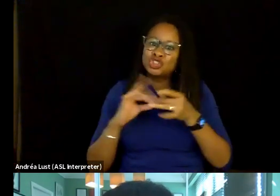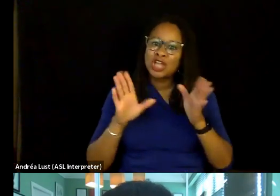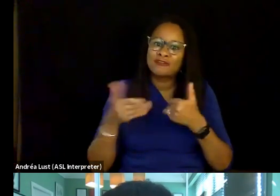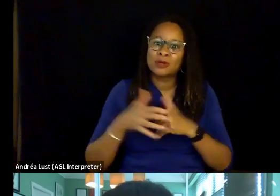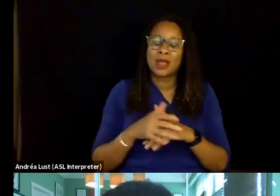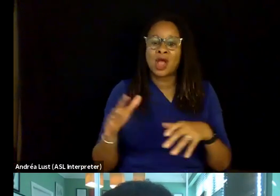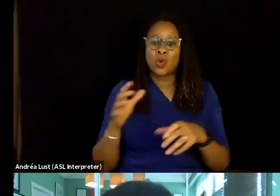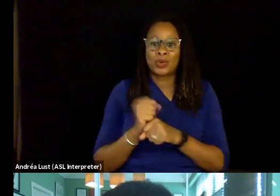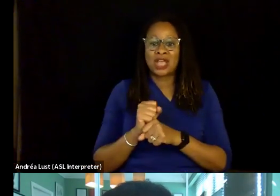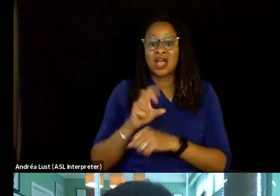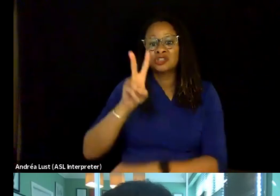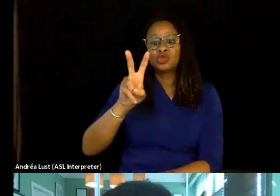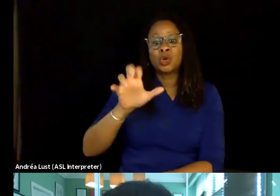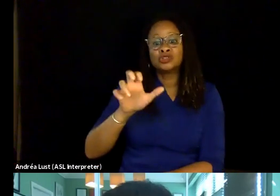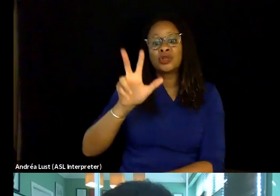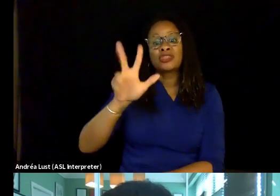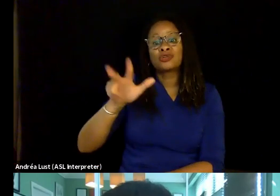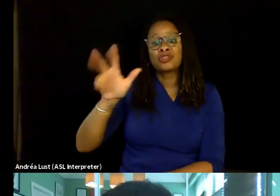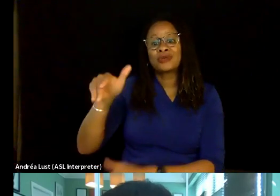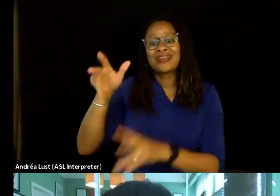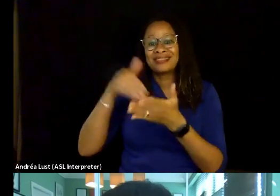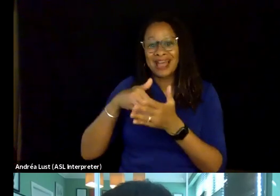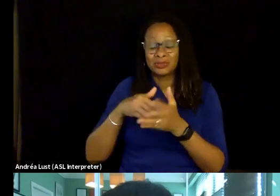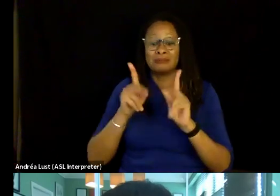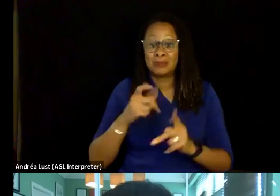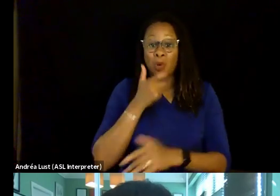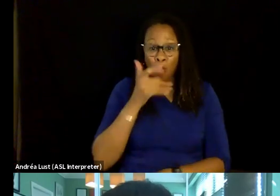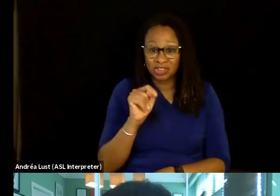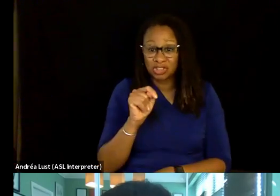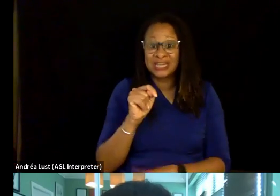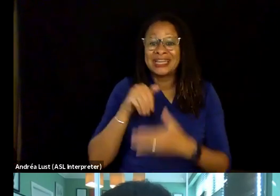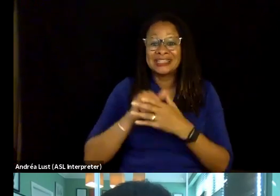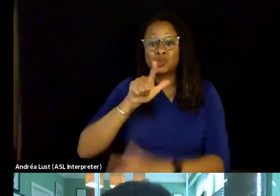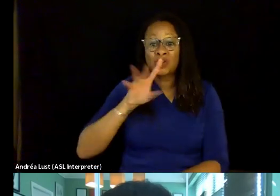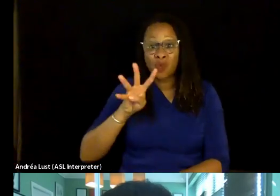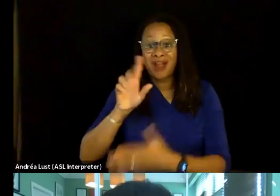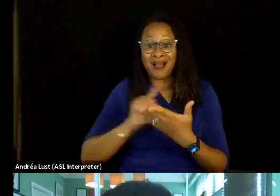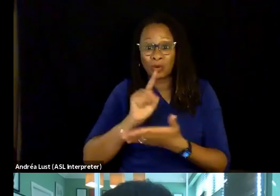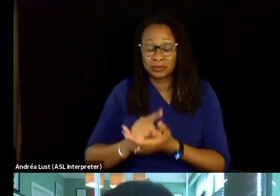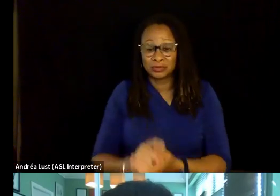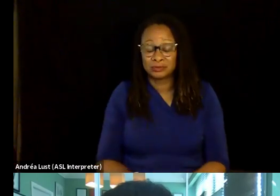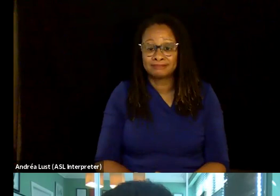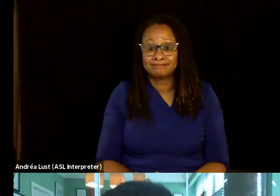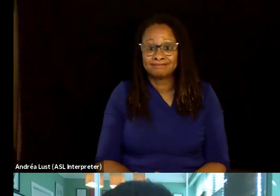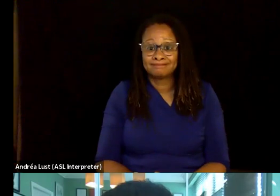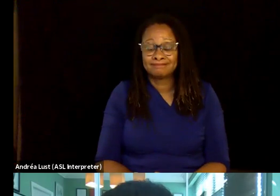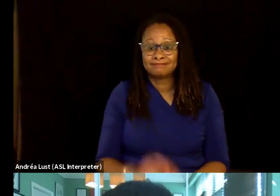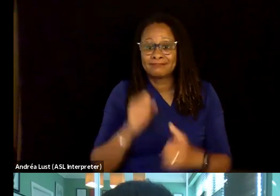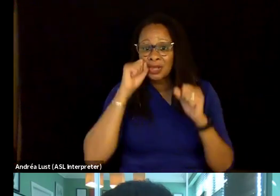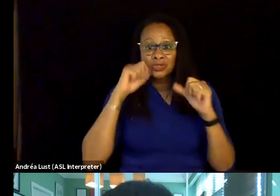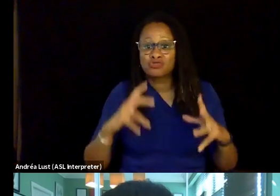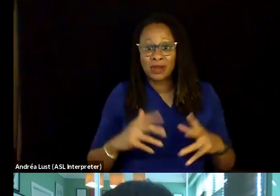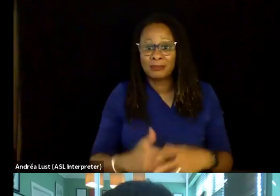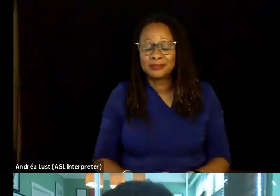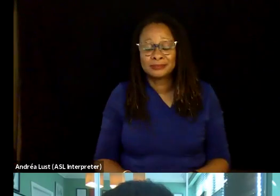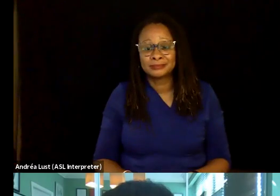full views of 233,000 in 24 hours. And it was pretty incredible. And